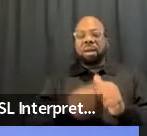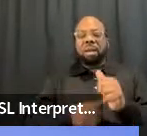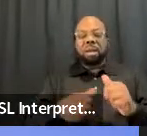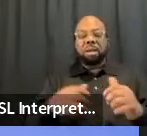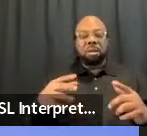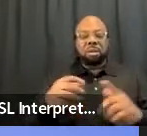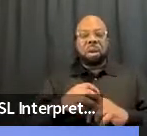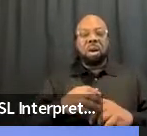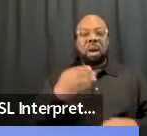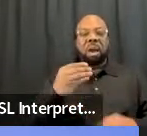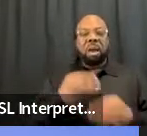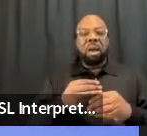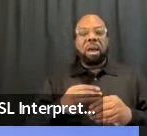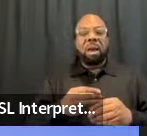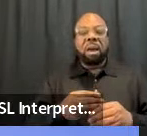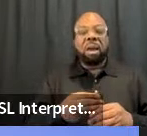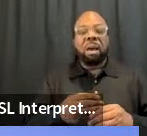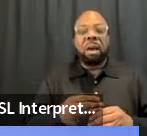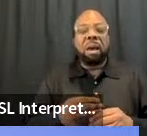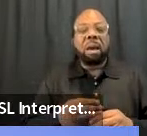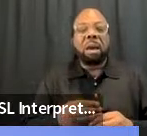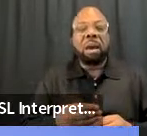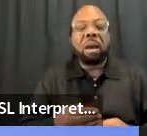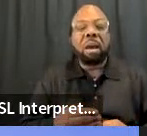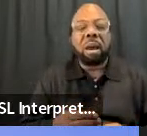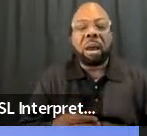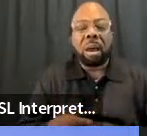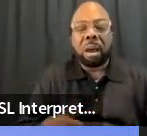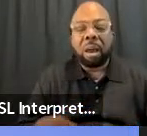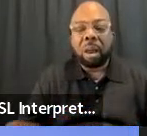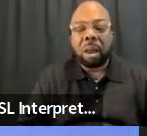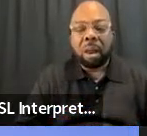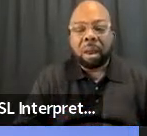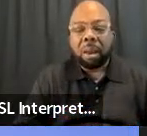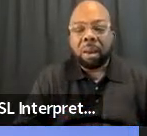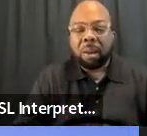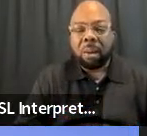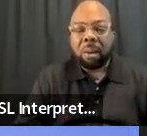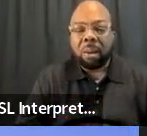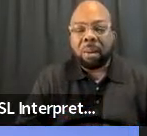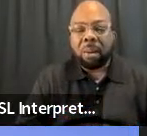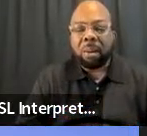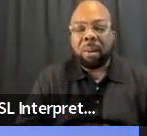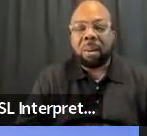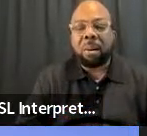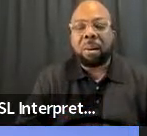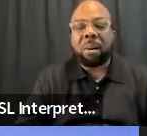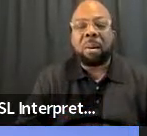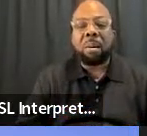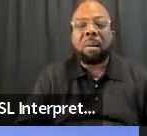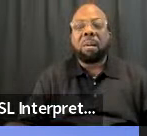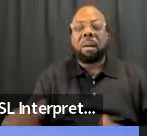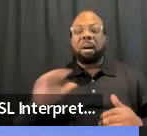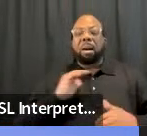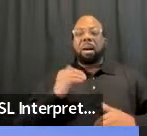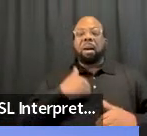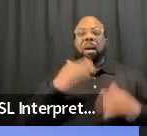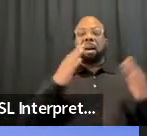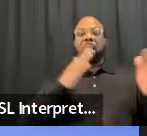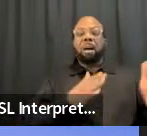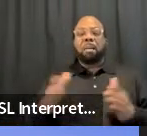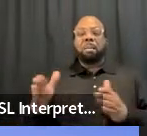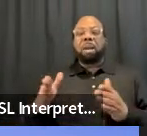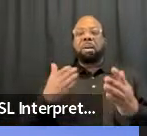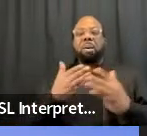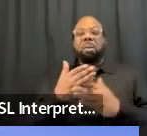for example, at supermarket parking lots and in underground garages. So as Lara mentioned, our planners will walk you through the